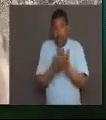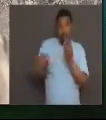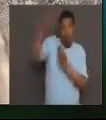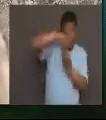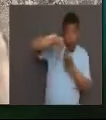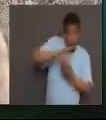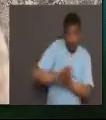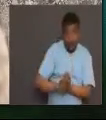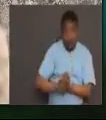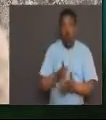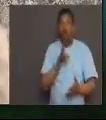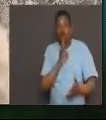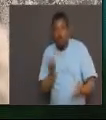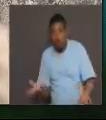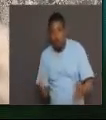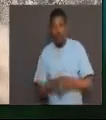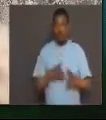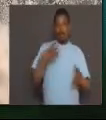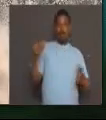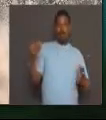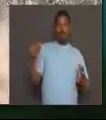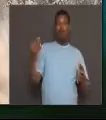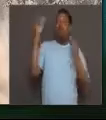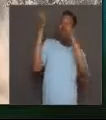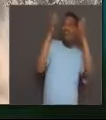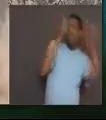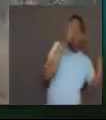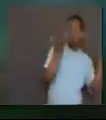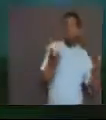land, water, and air.